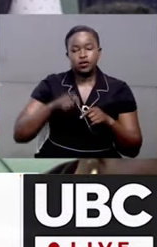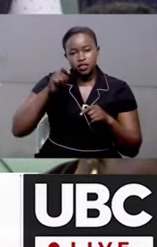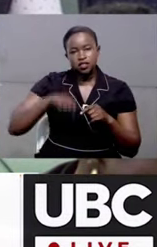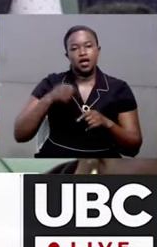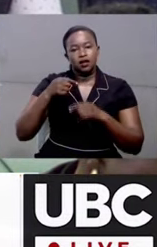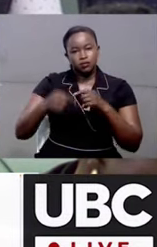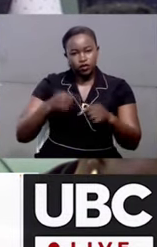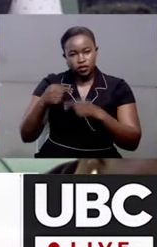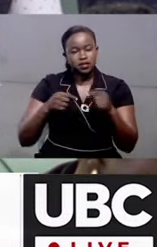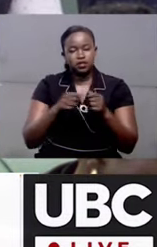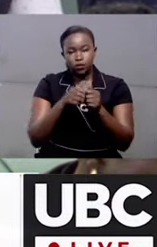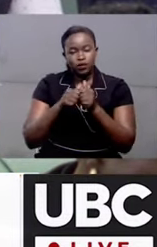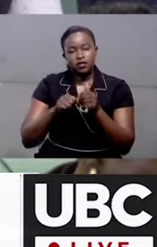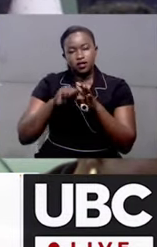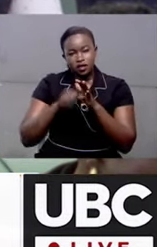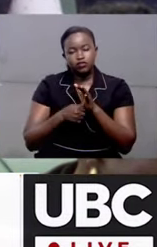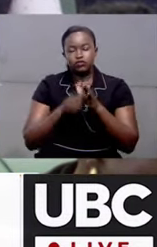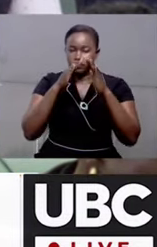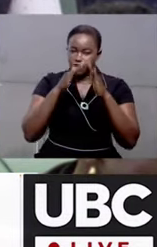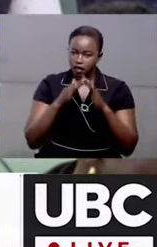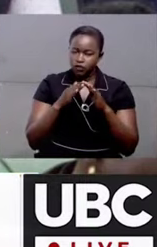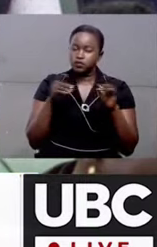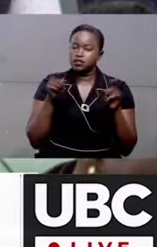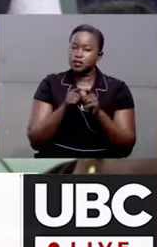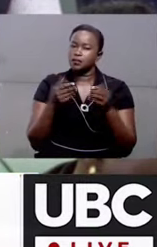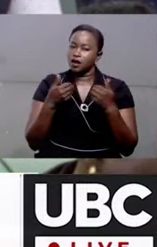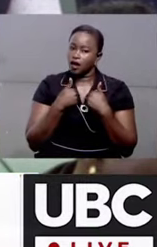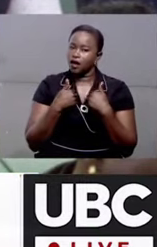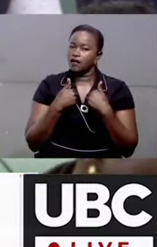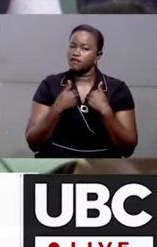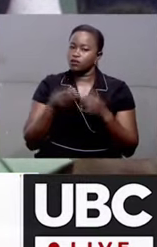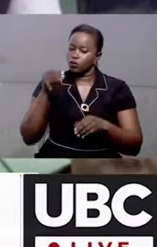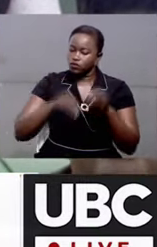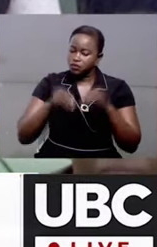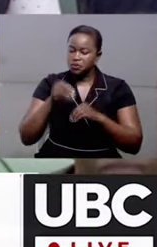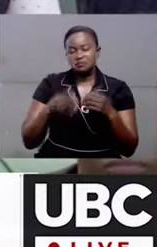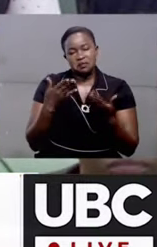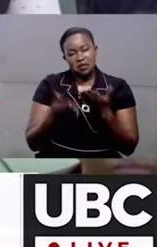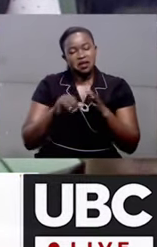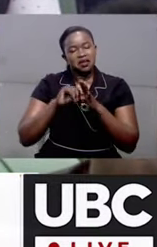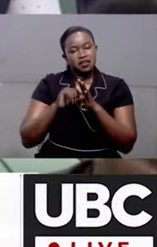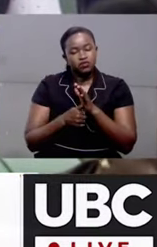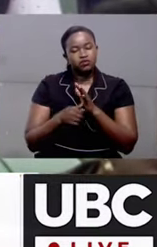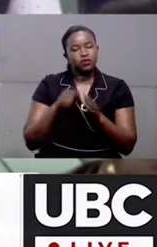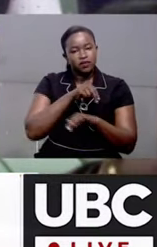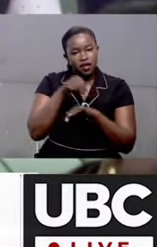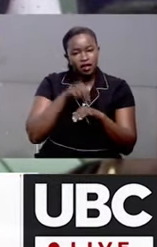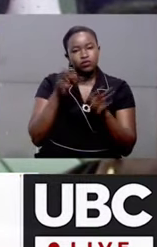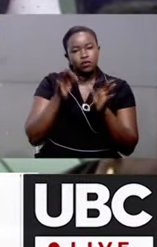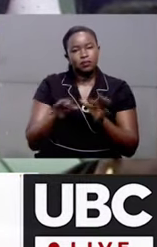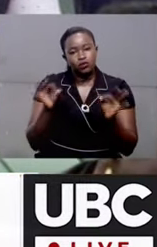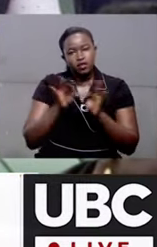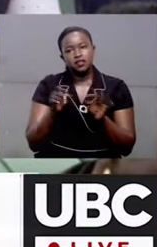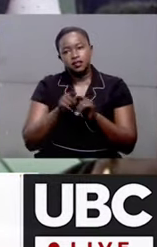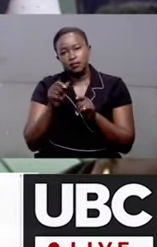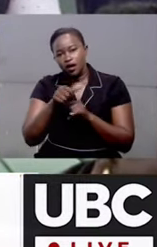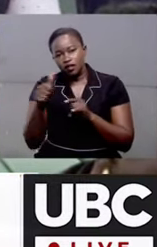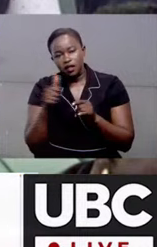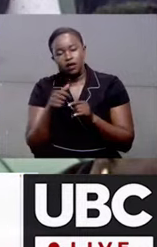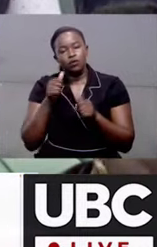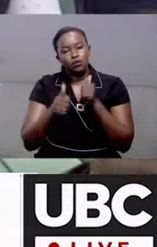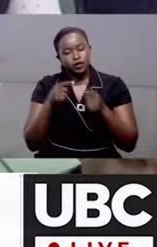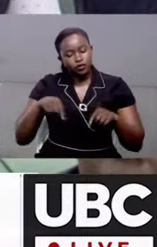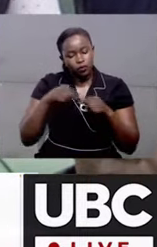the matters of the House and have substantive contributions, whether matters of national importance, etc., that we also have as